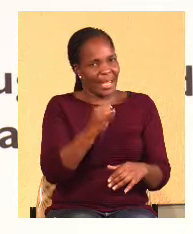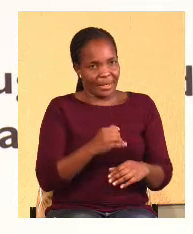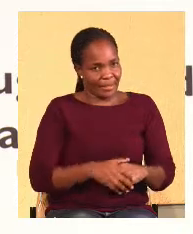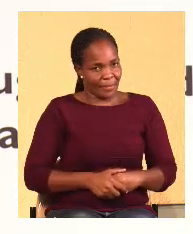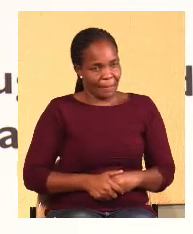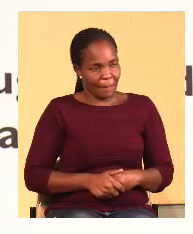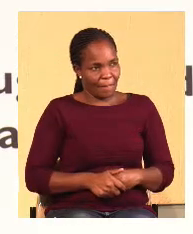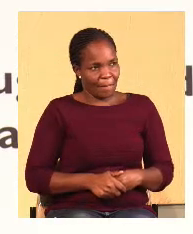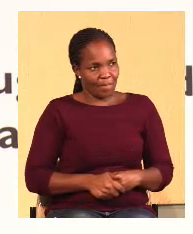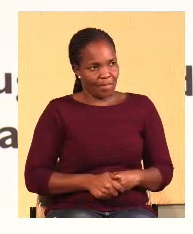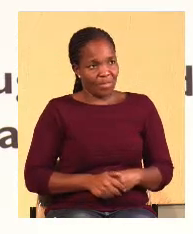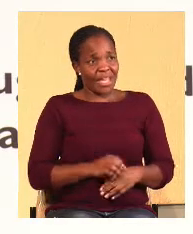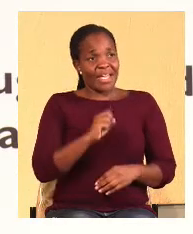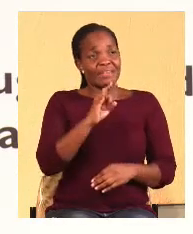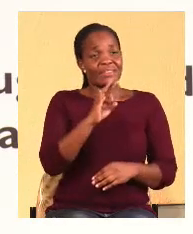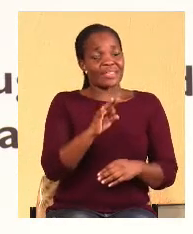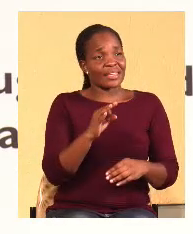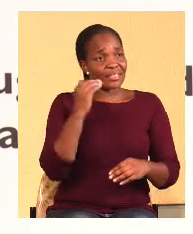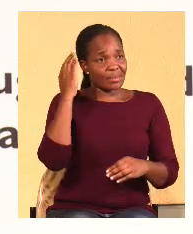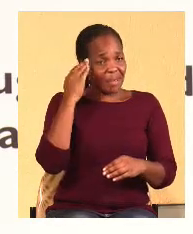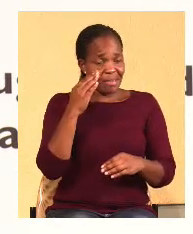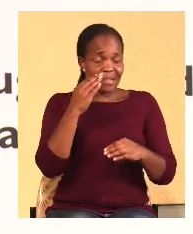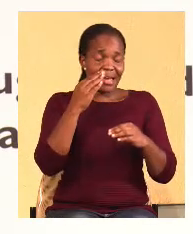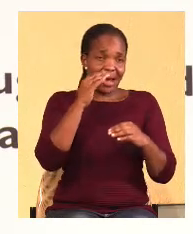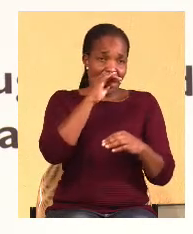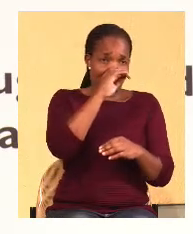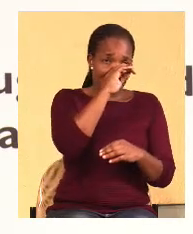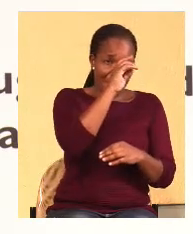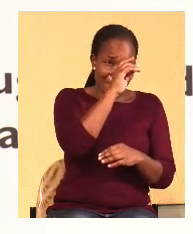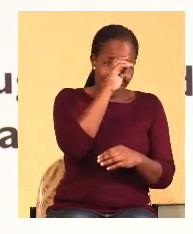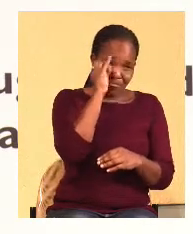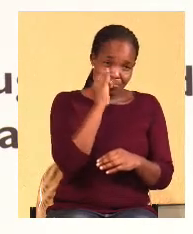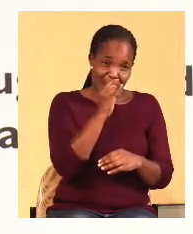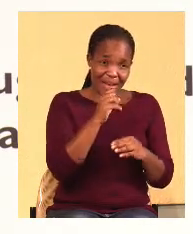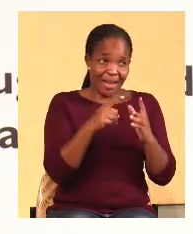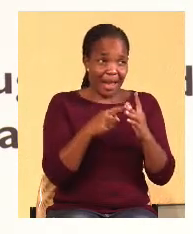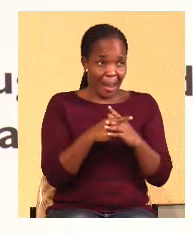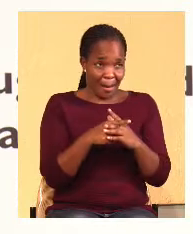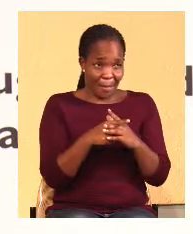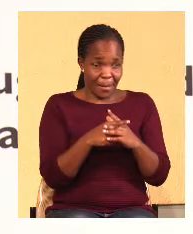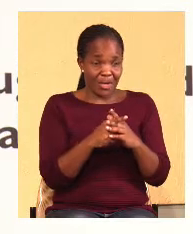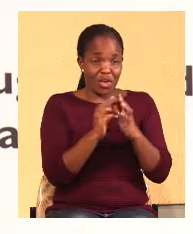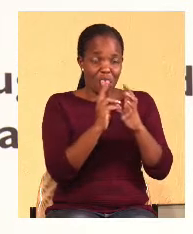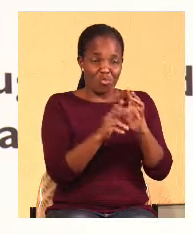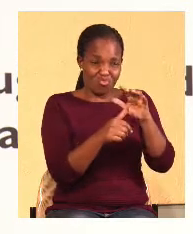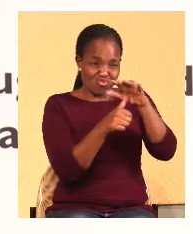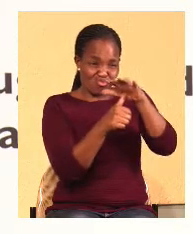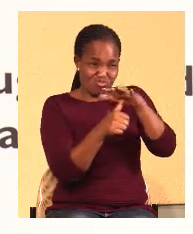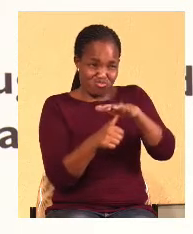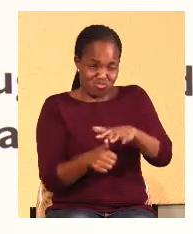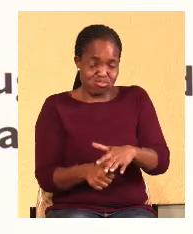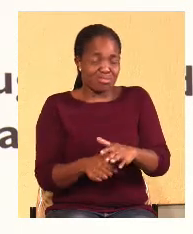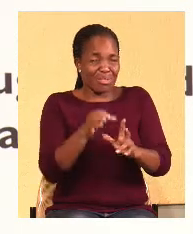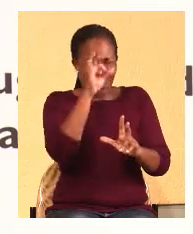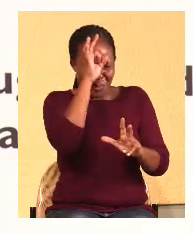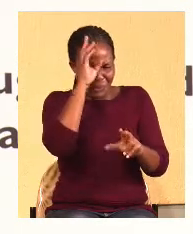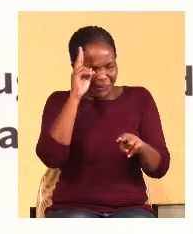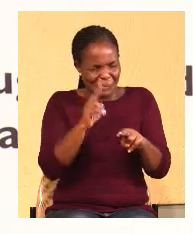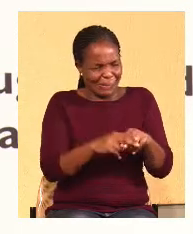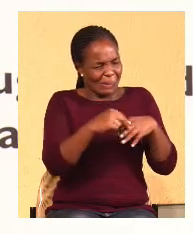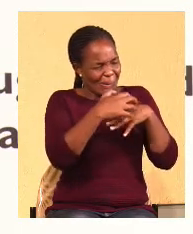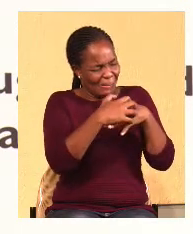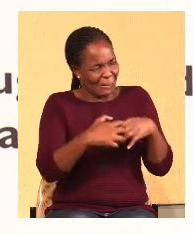a disproportionate engagement with law enforcement, members of the public have access to, there is a